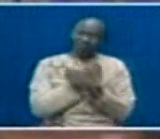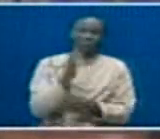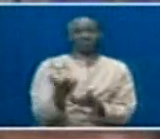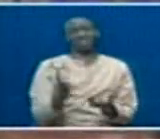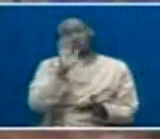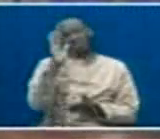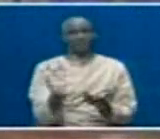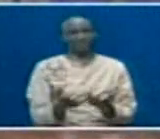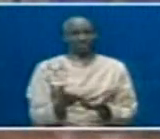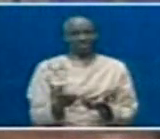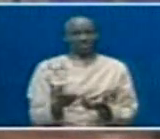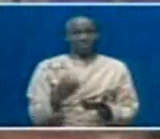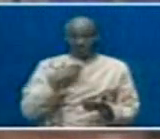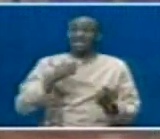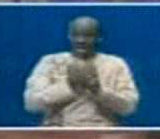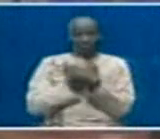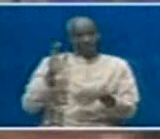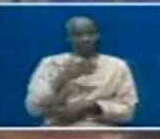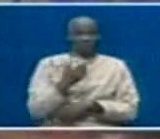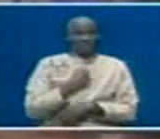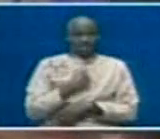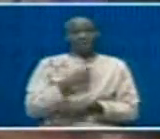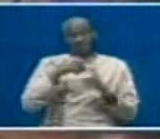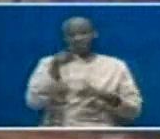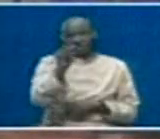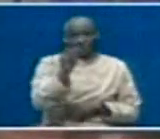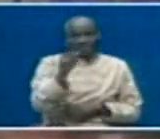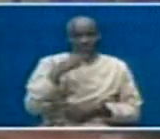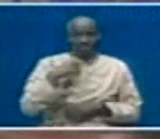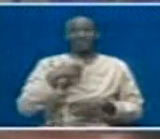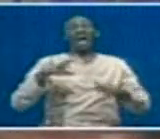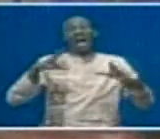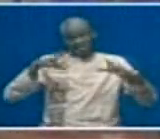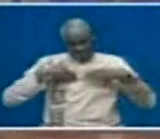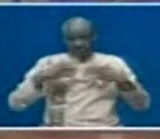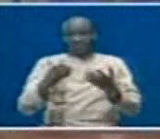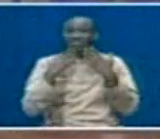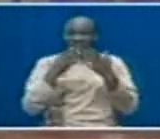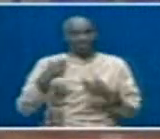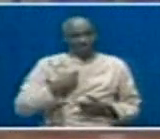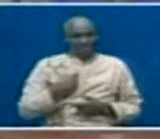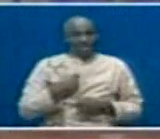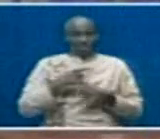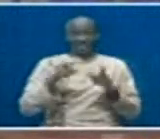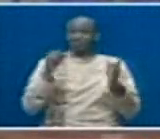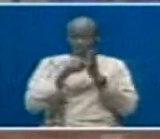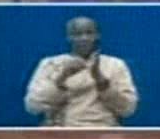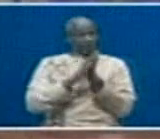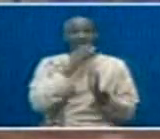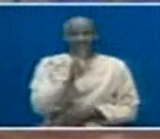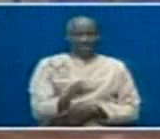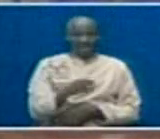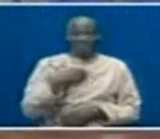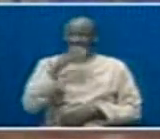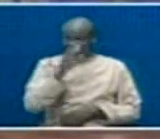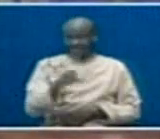He Mom, don't love my music. What he did is he just appreciated me. Now, this got me in trouble with my son. My